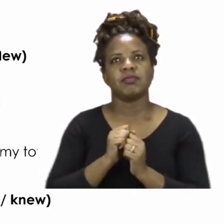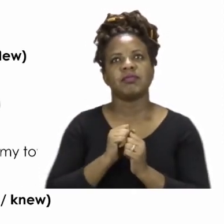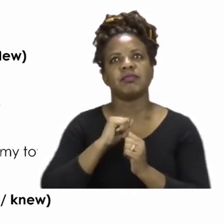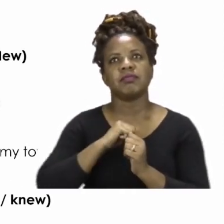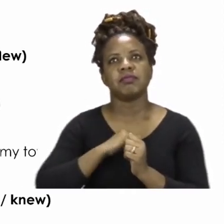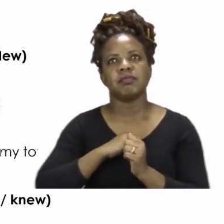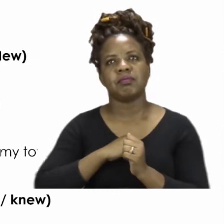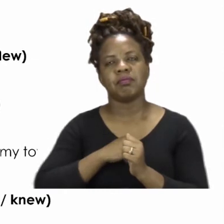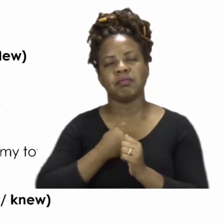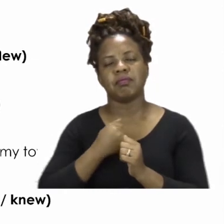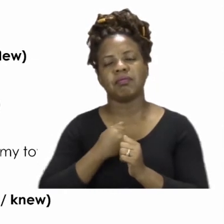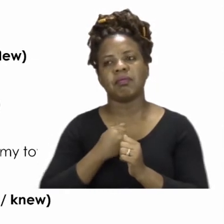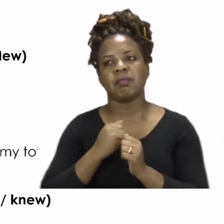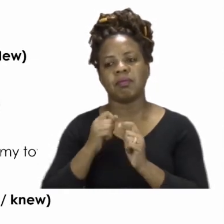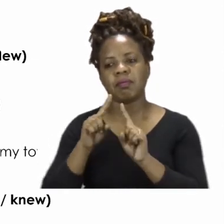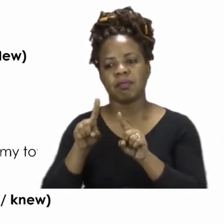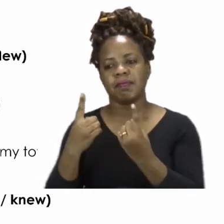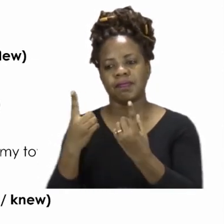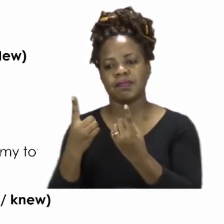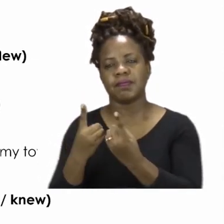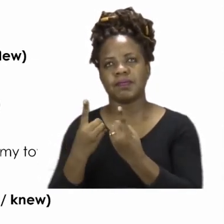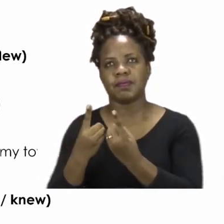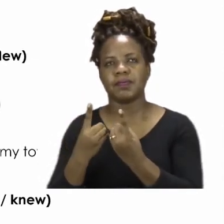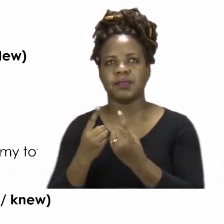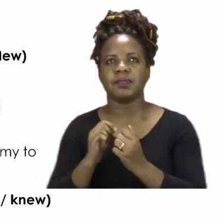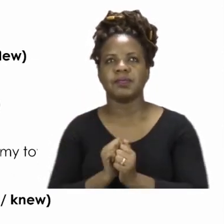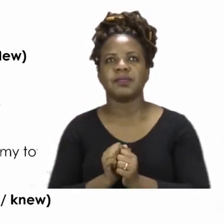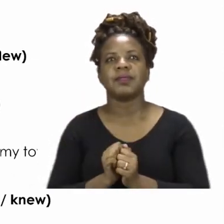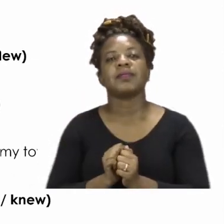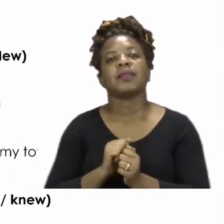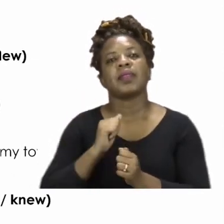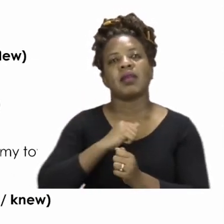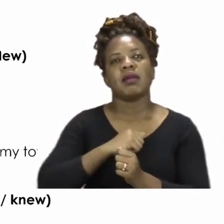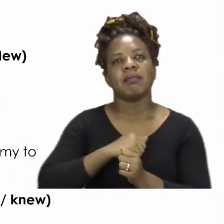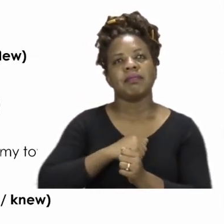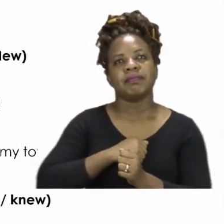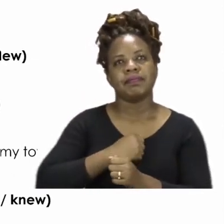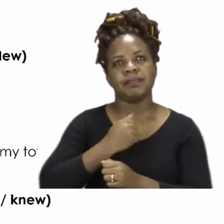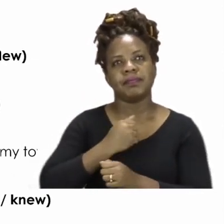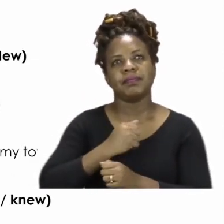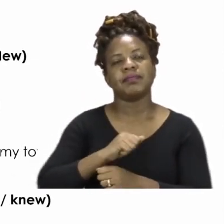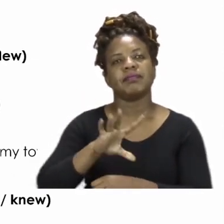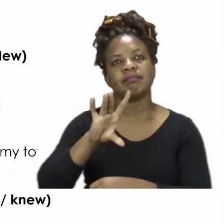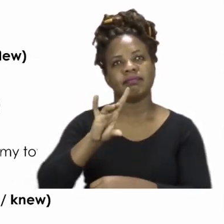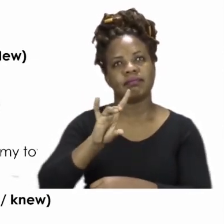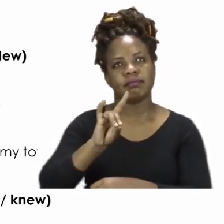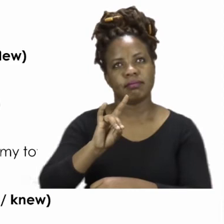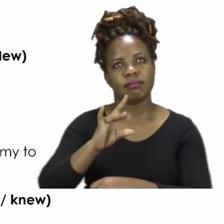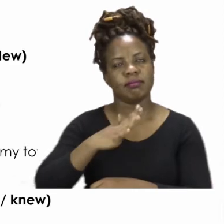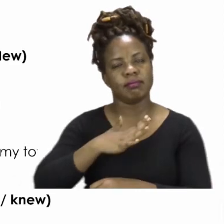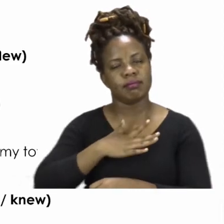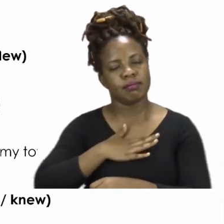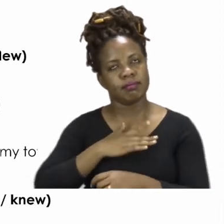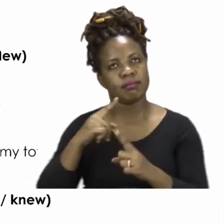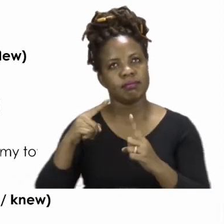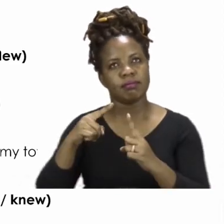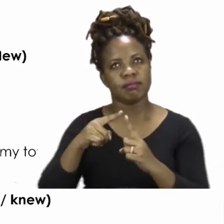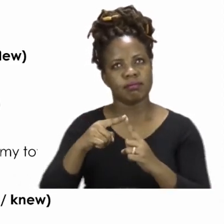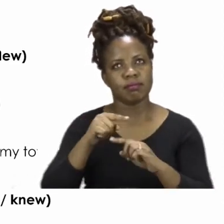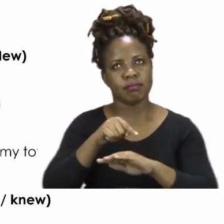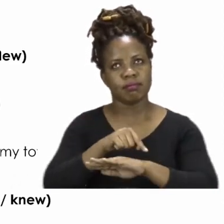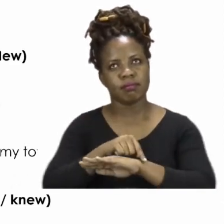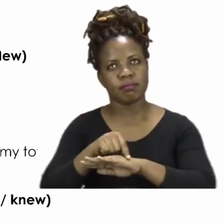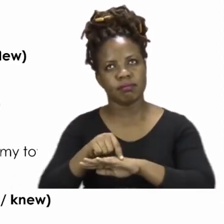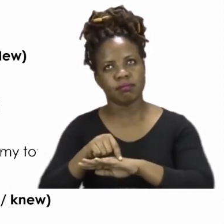again. My puppy likes to dash my toys.